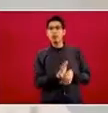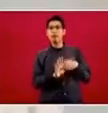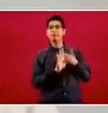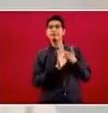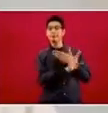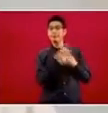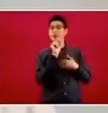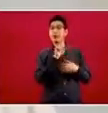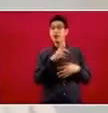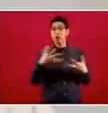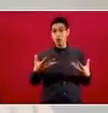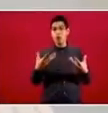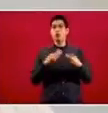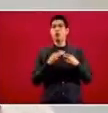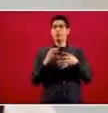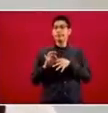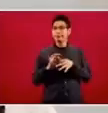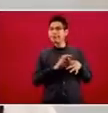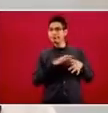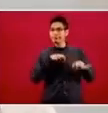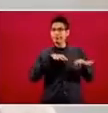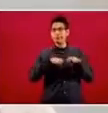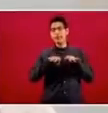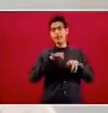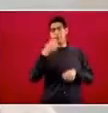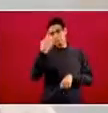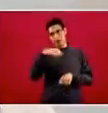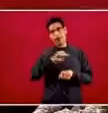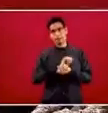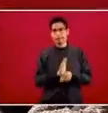with the